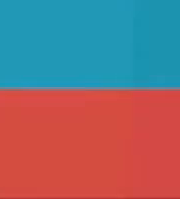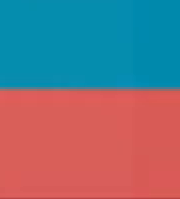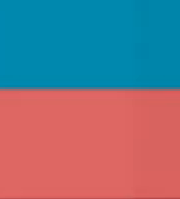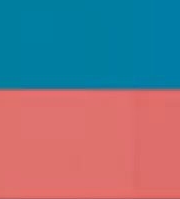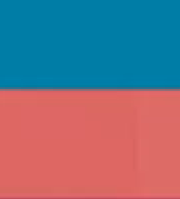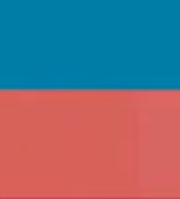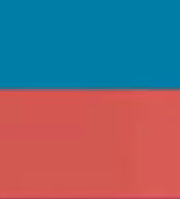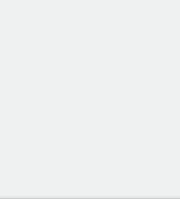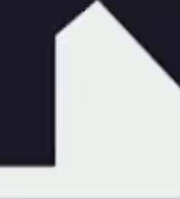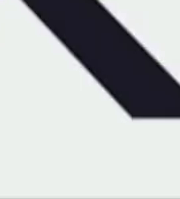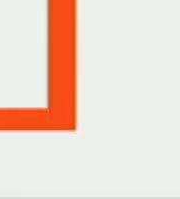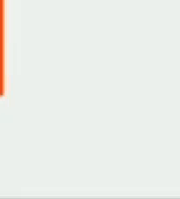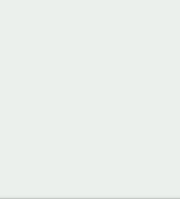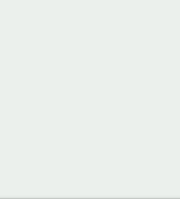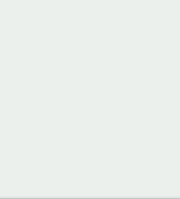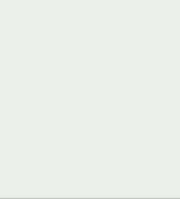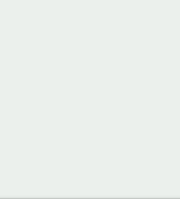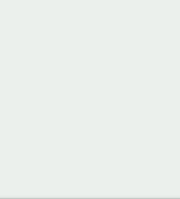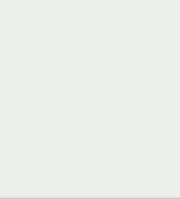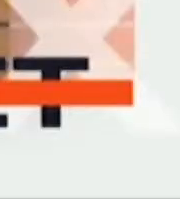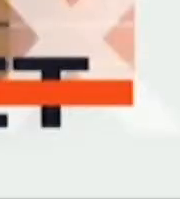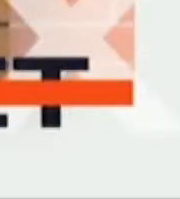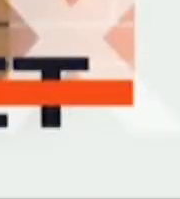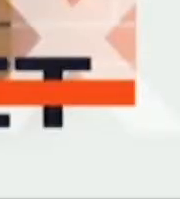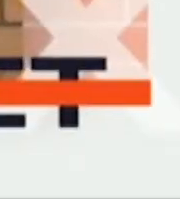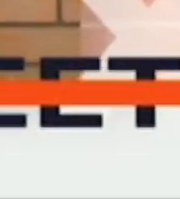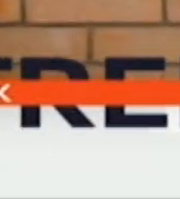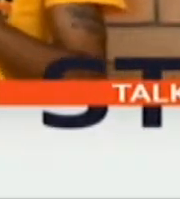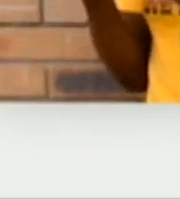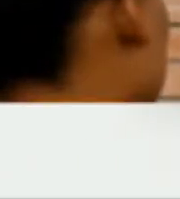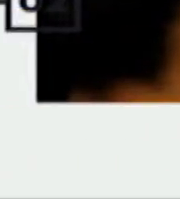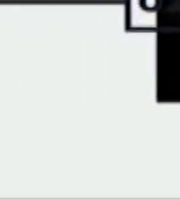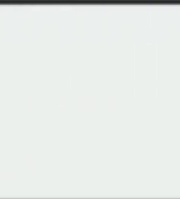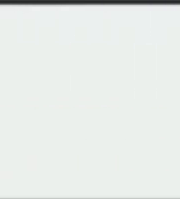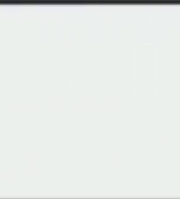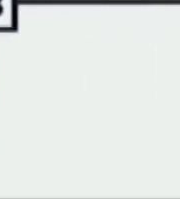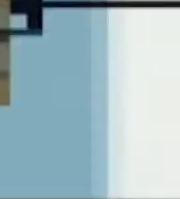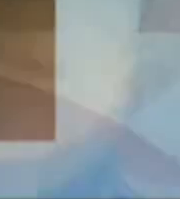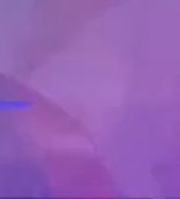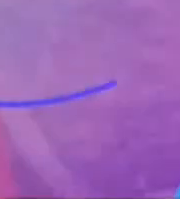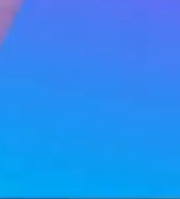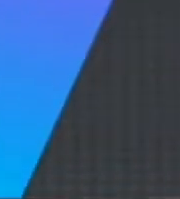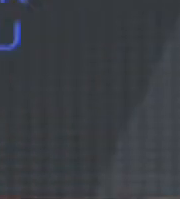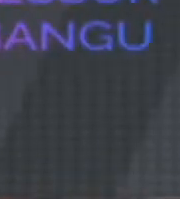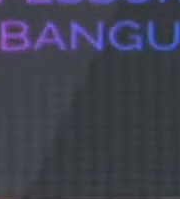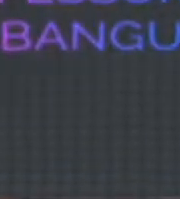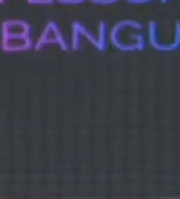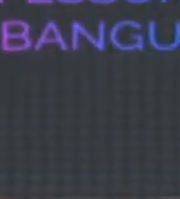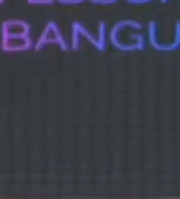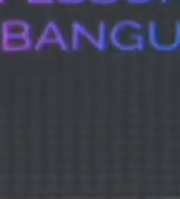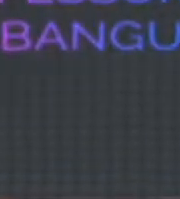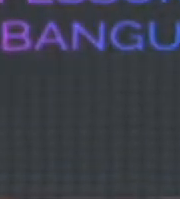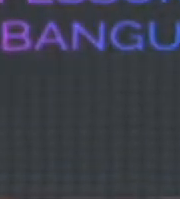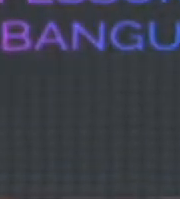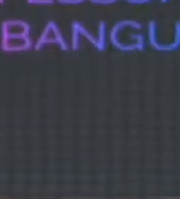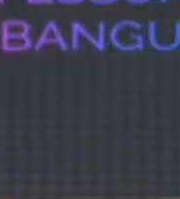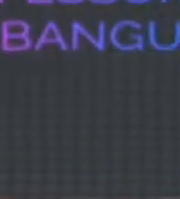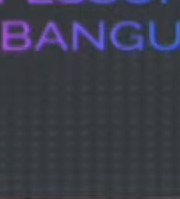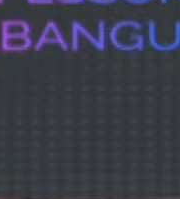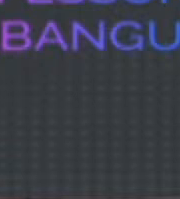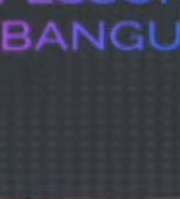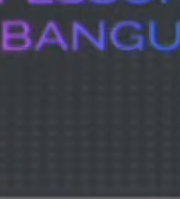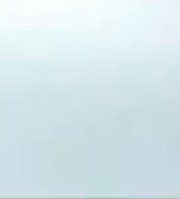health status, and Street Talks to get ordinary people's opinion in the program. And with your host, Professor